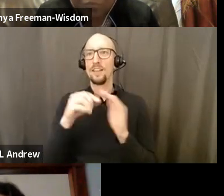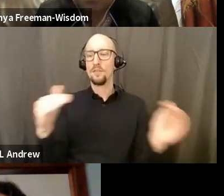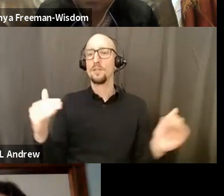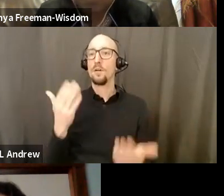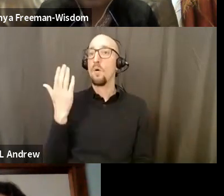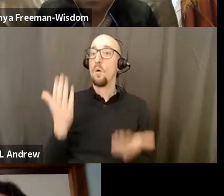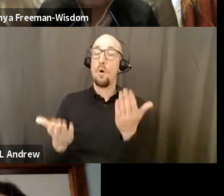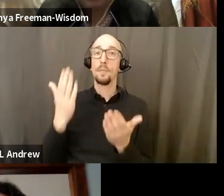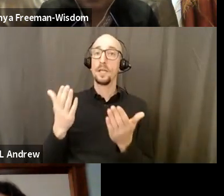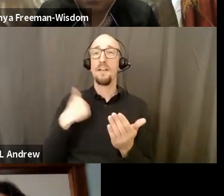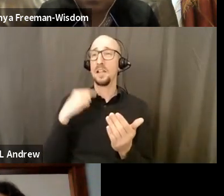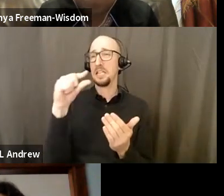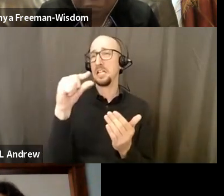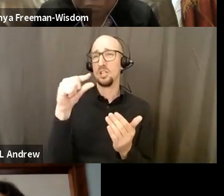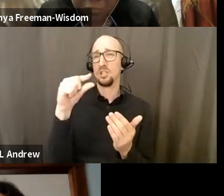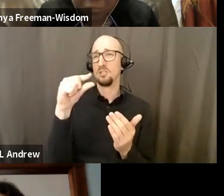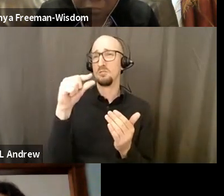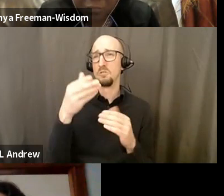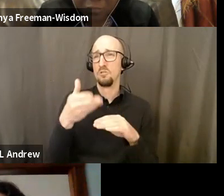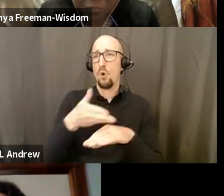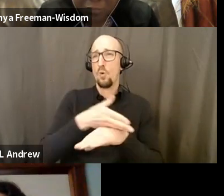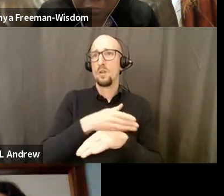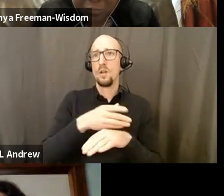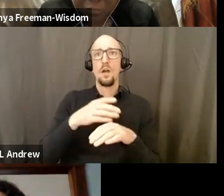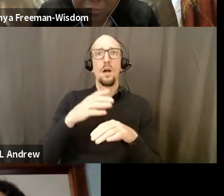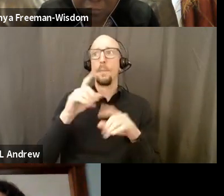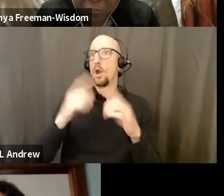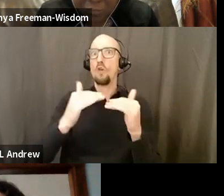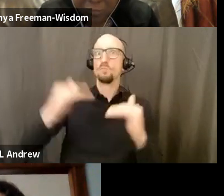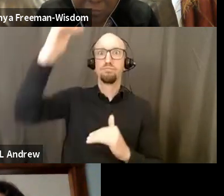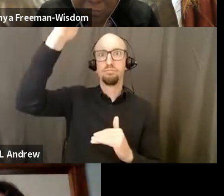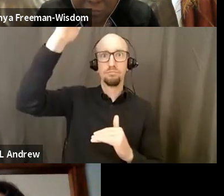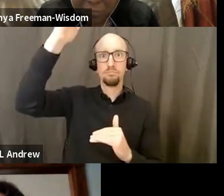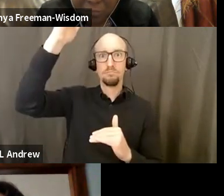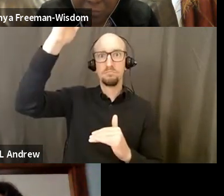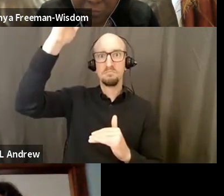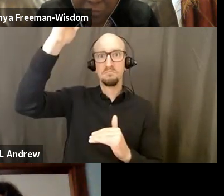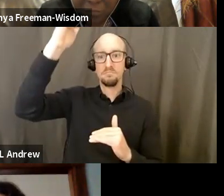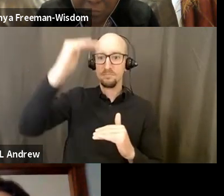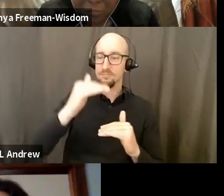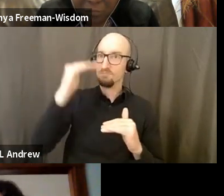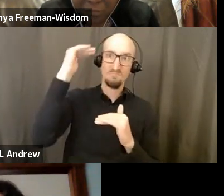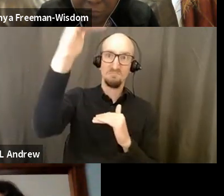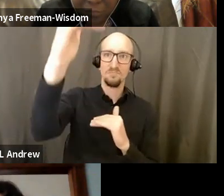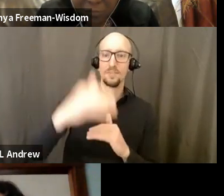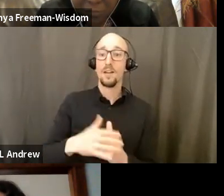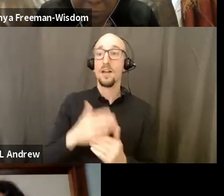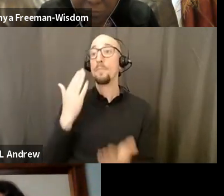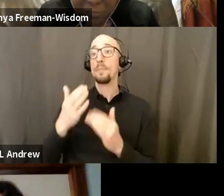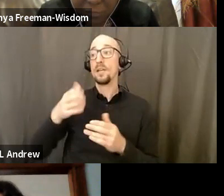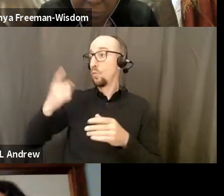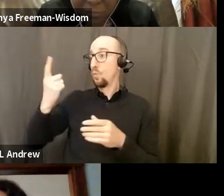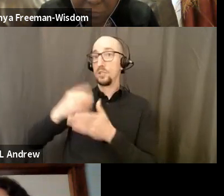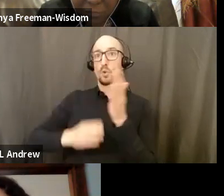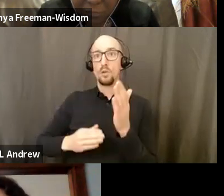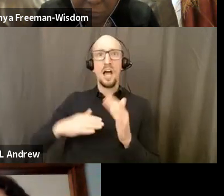the charts. So just to also name that other bookend, that you're a top reader and you're not making significant